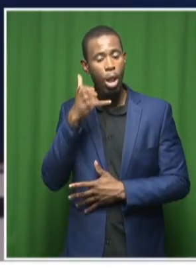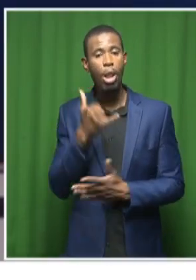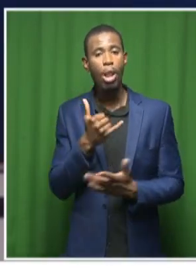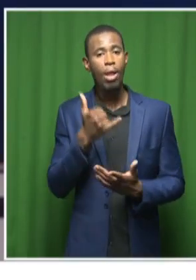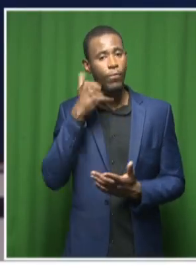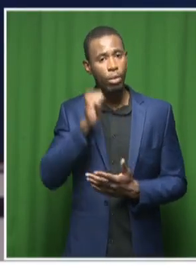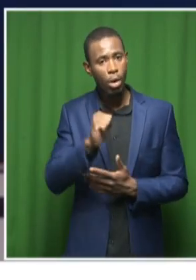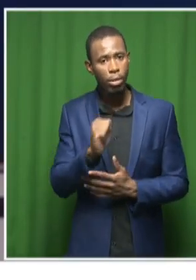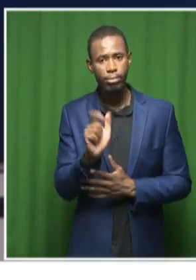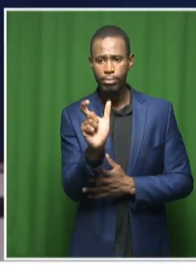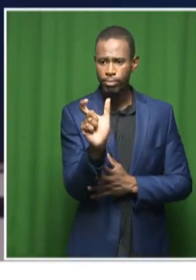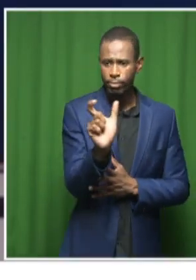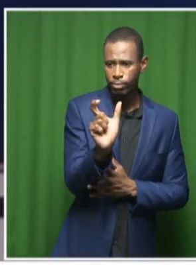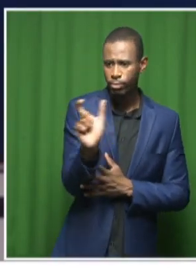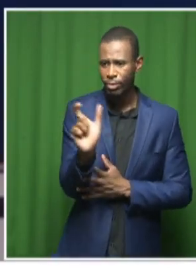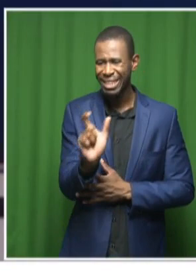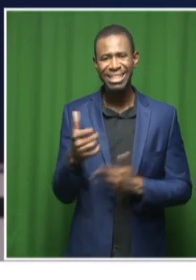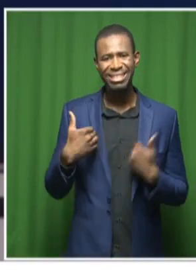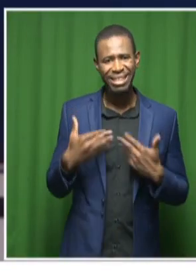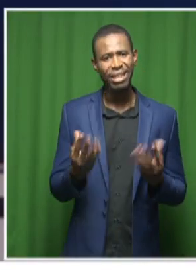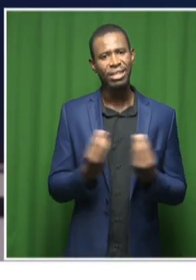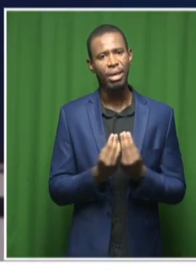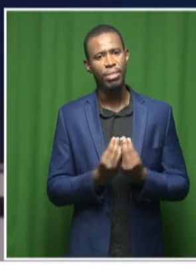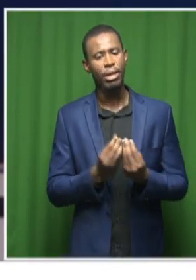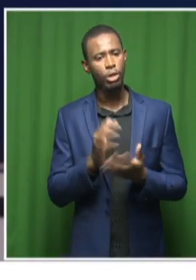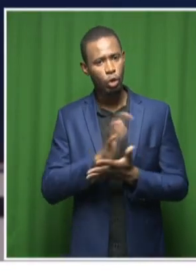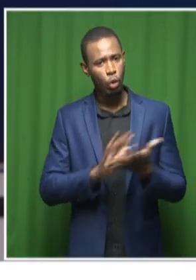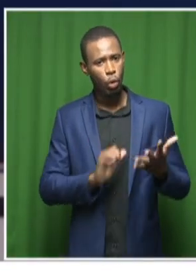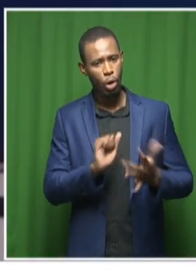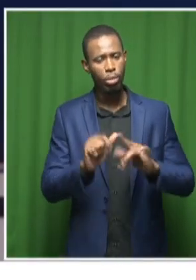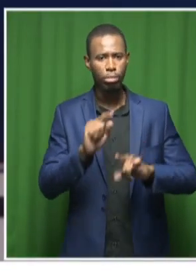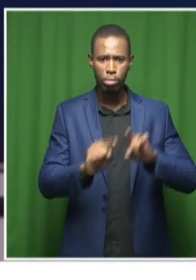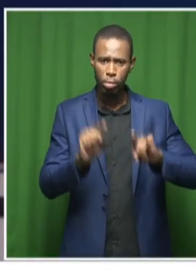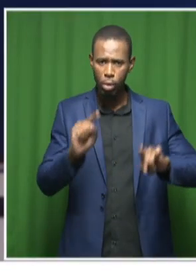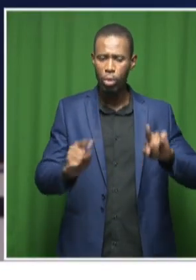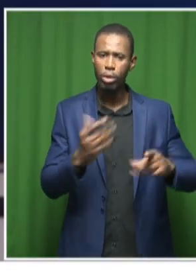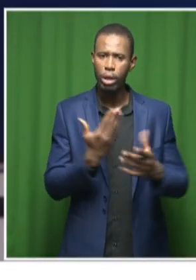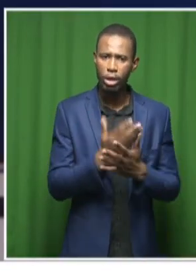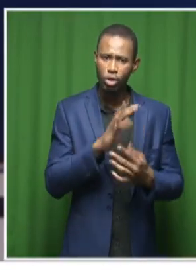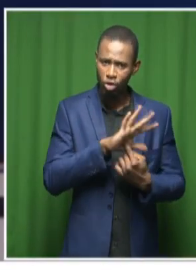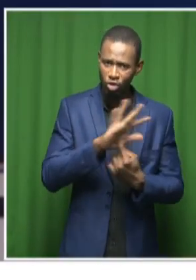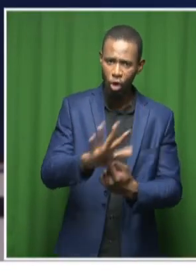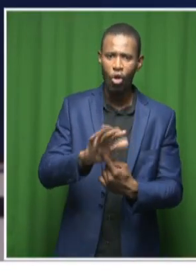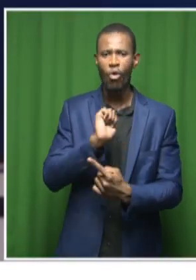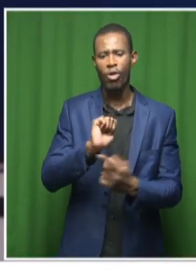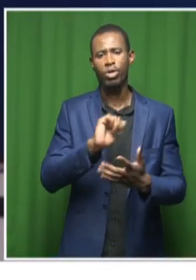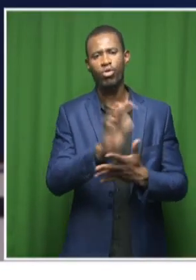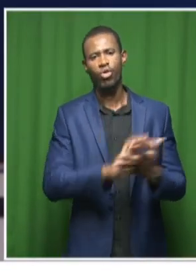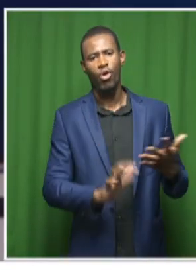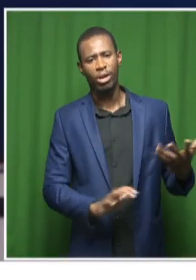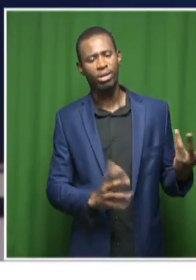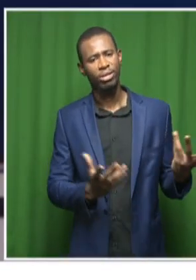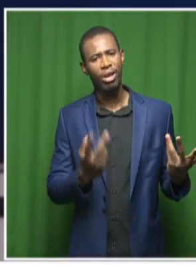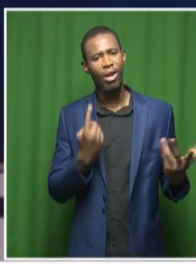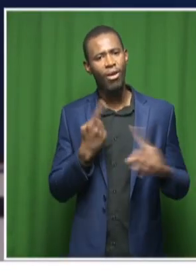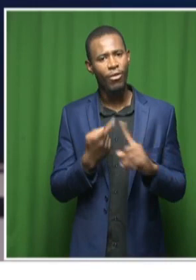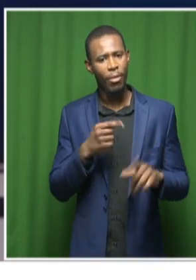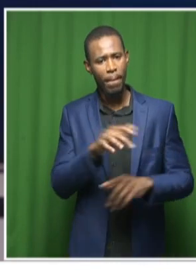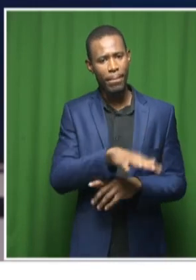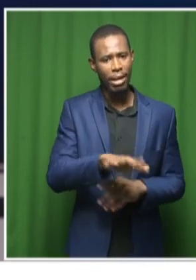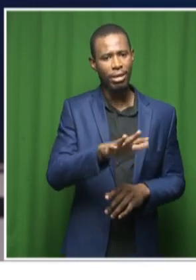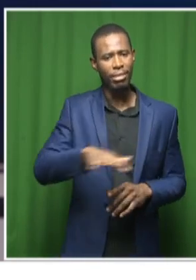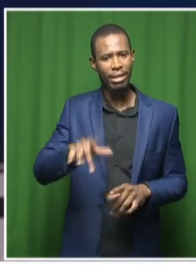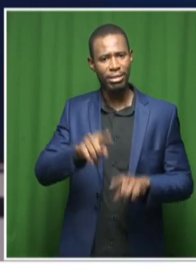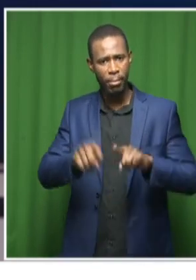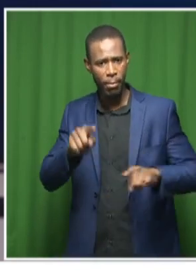start something, tell a story, because there's different stories from different parts of our rural areas, from different parts of our townships, that we want to tell. But we